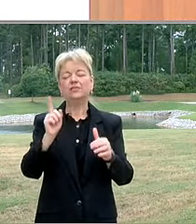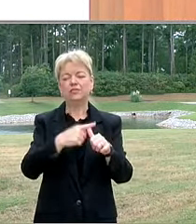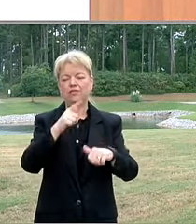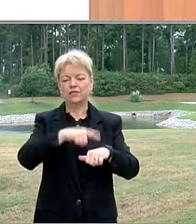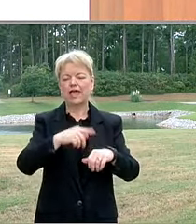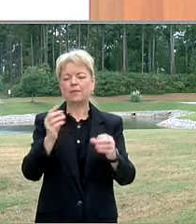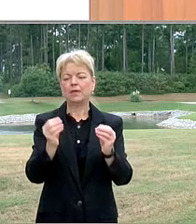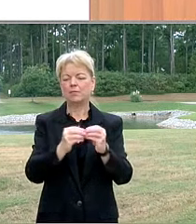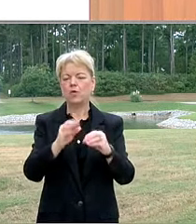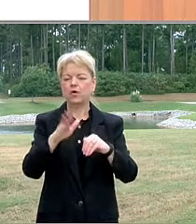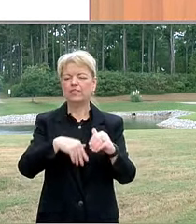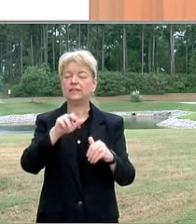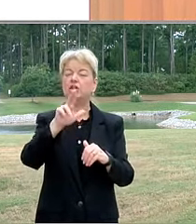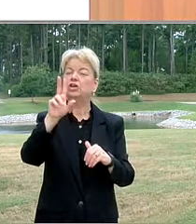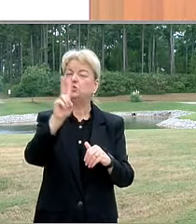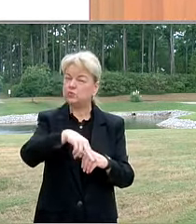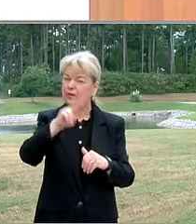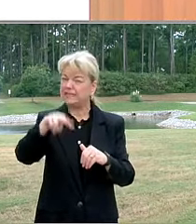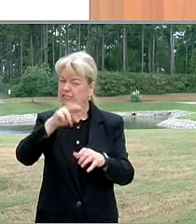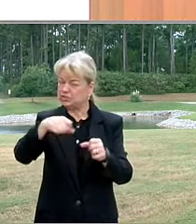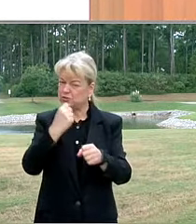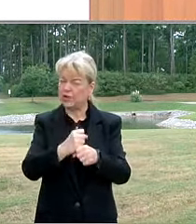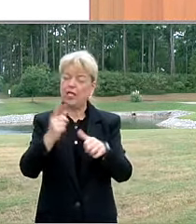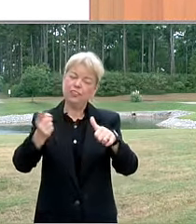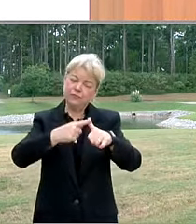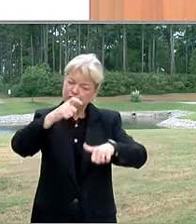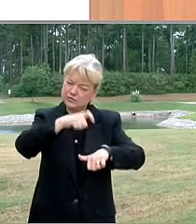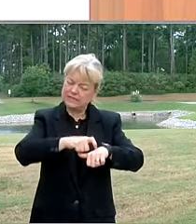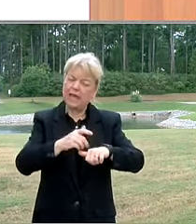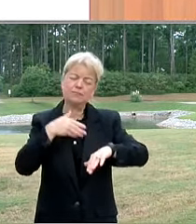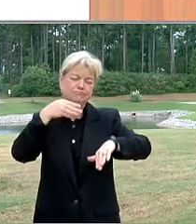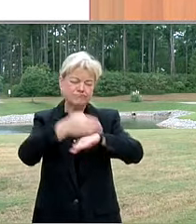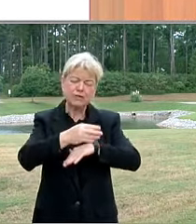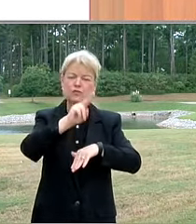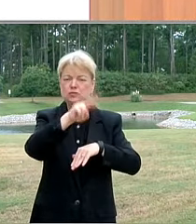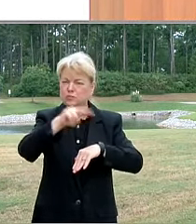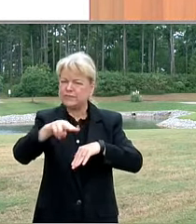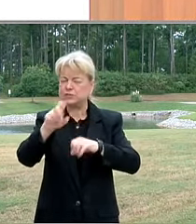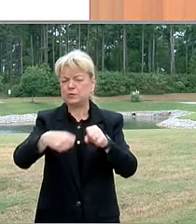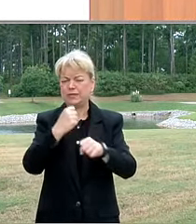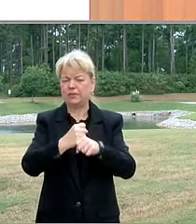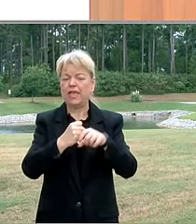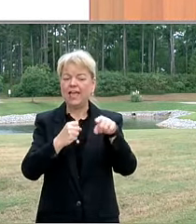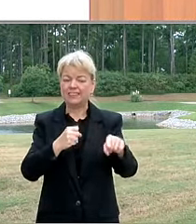years. Think about that, folks. This is the first time in more than 22 years that